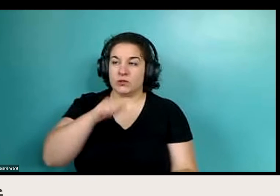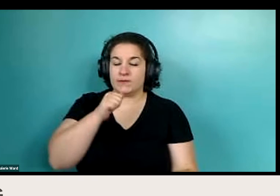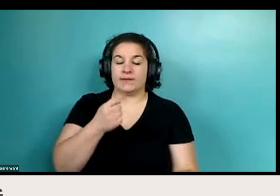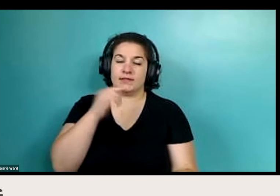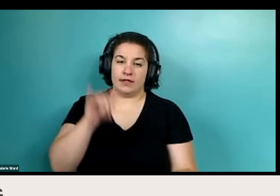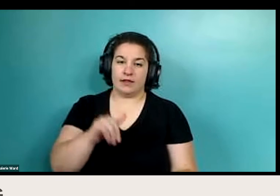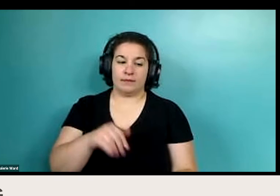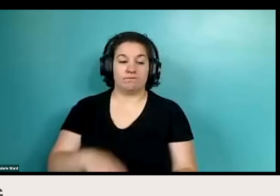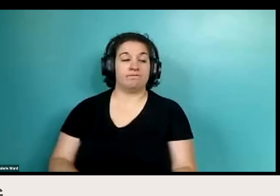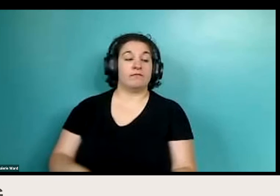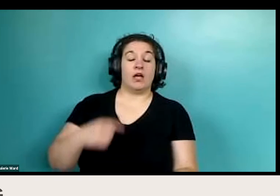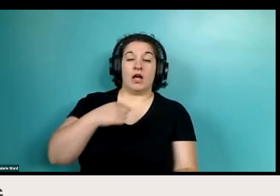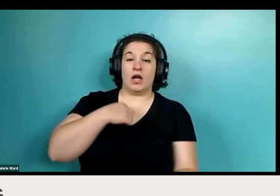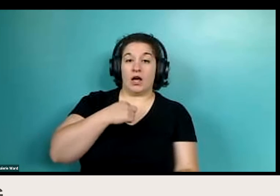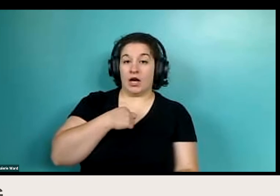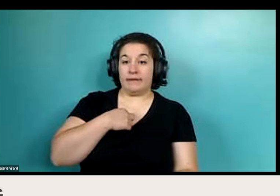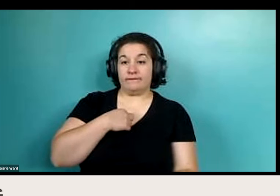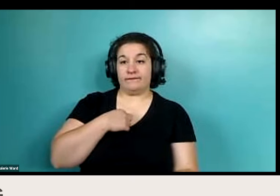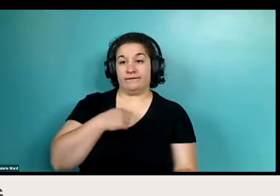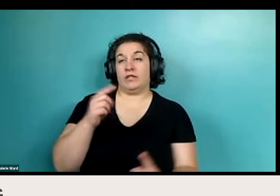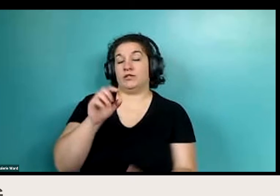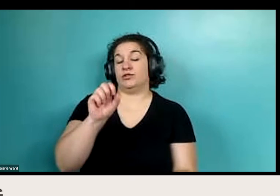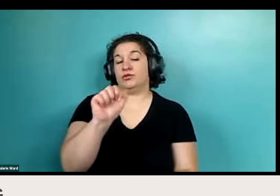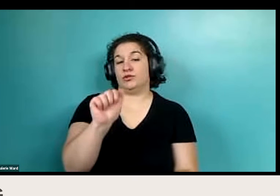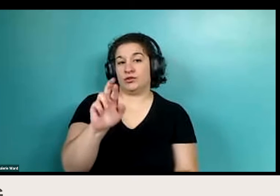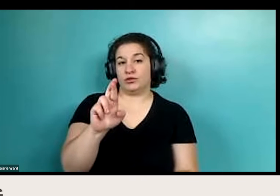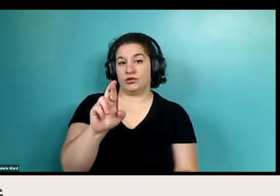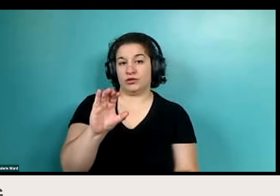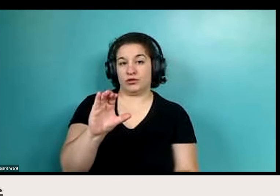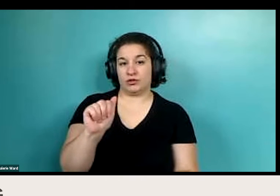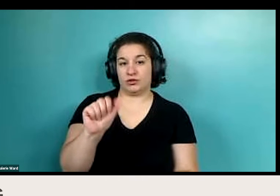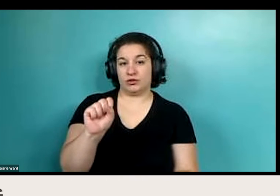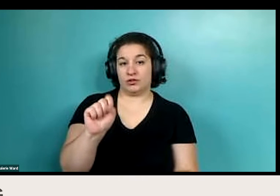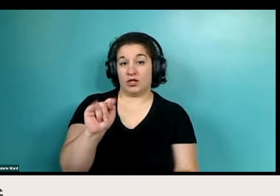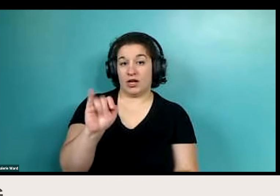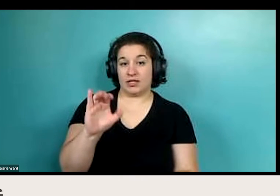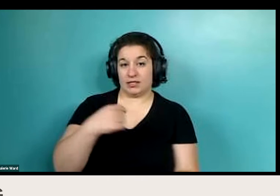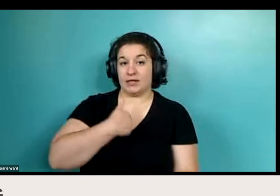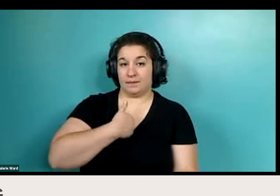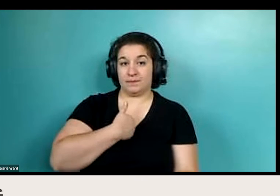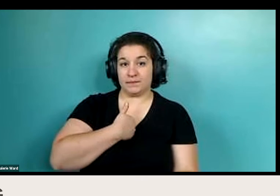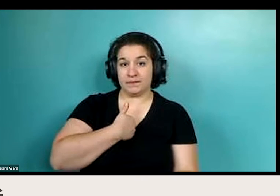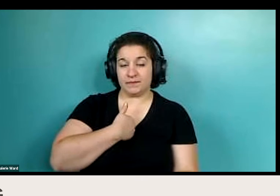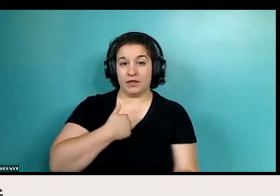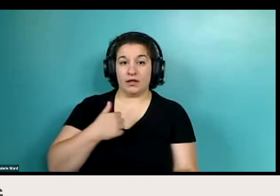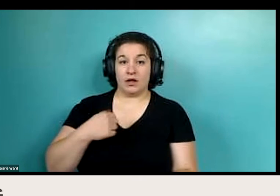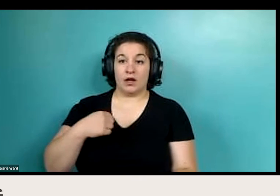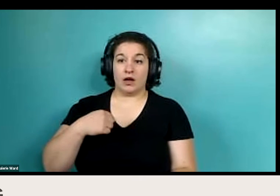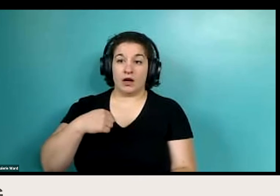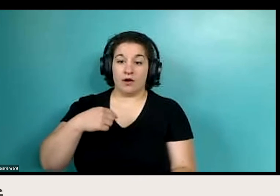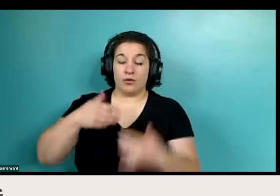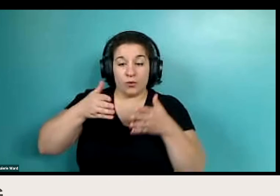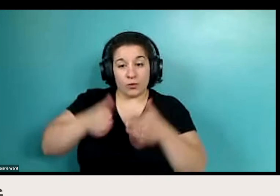one of the most sarcastic people that was ever created in the world. And my delivery sometimes is